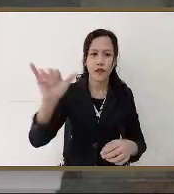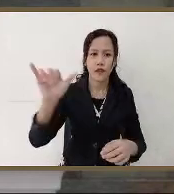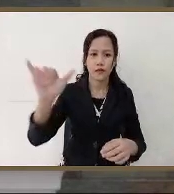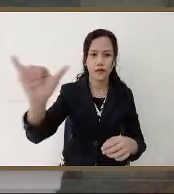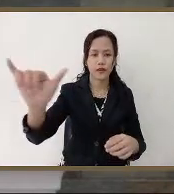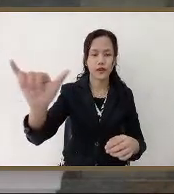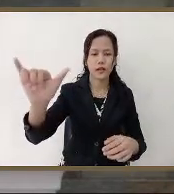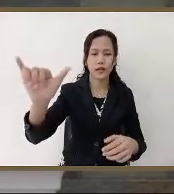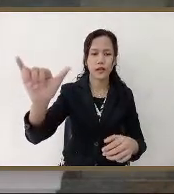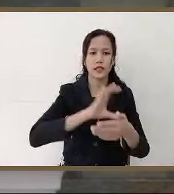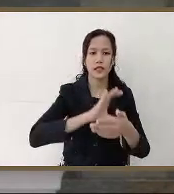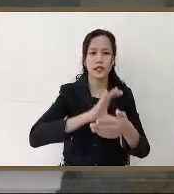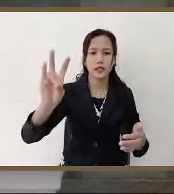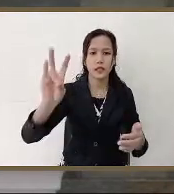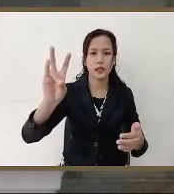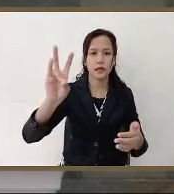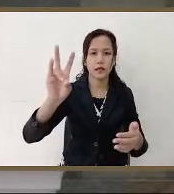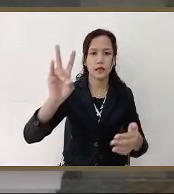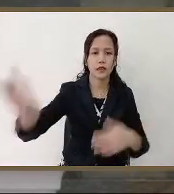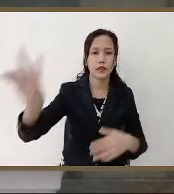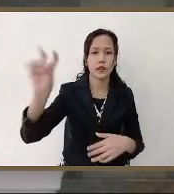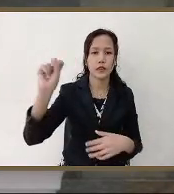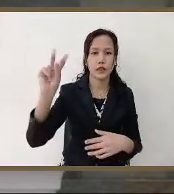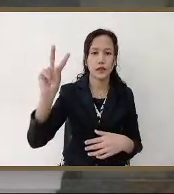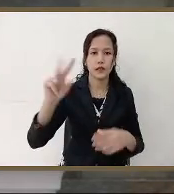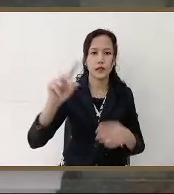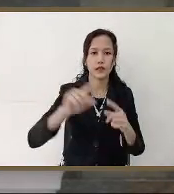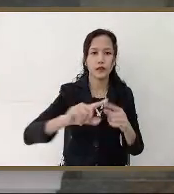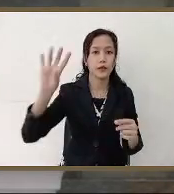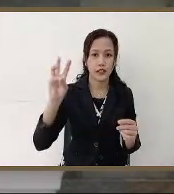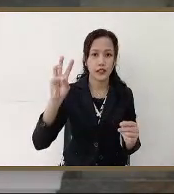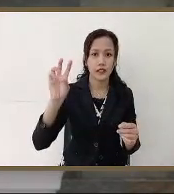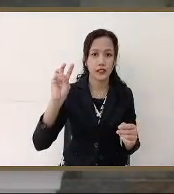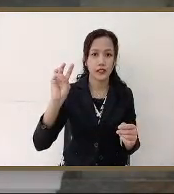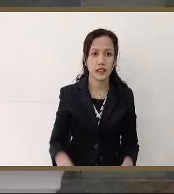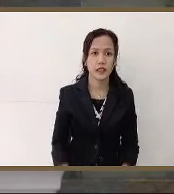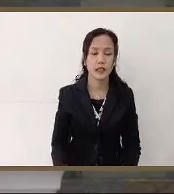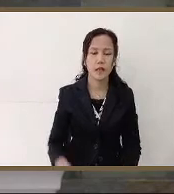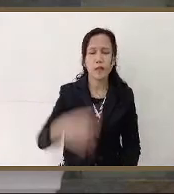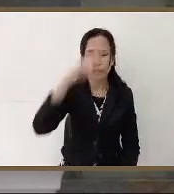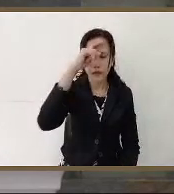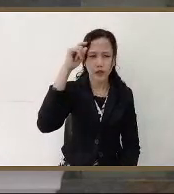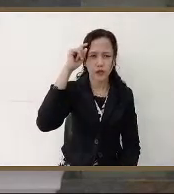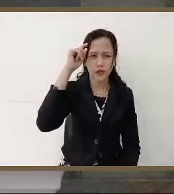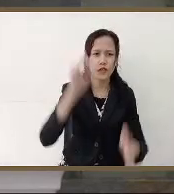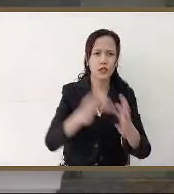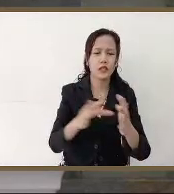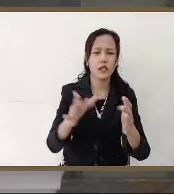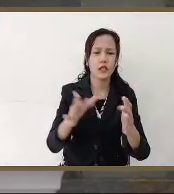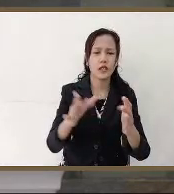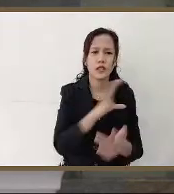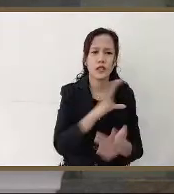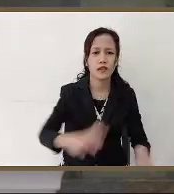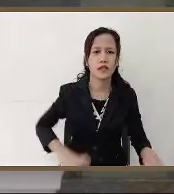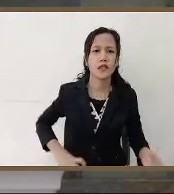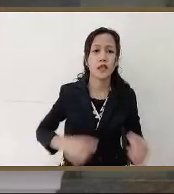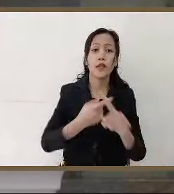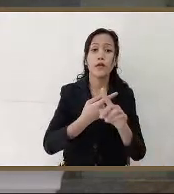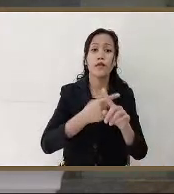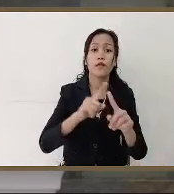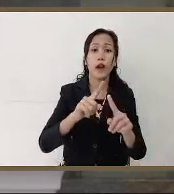to 16, it is because diyan po magdidescend ang Panginoong Hesukristo, magmumula siya sa